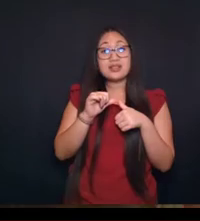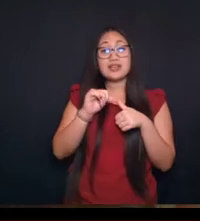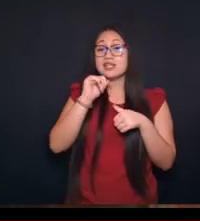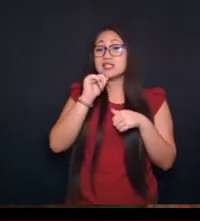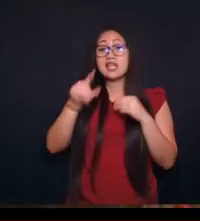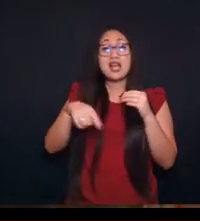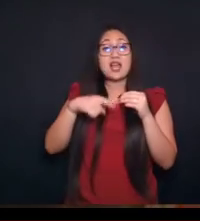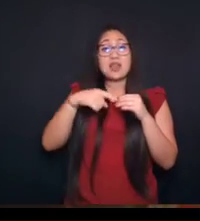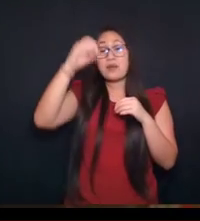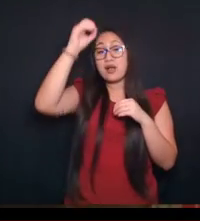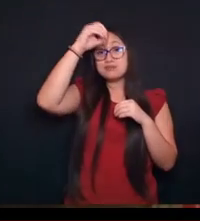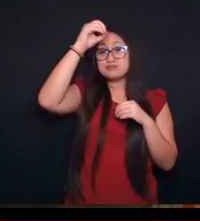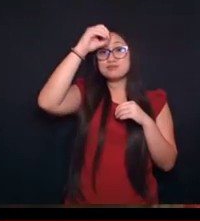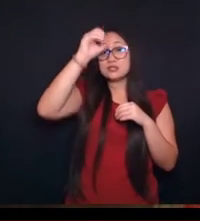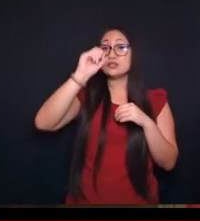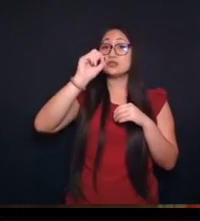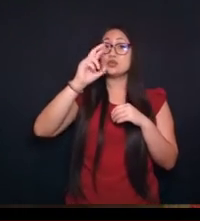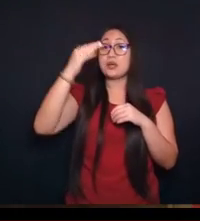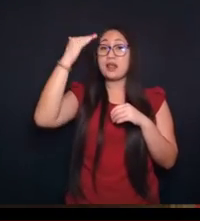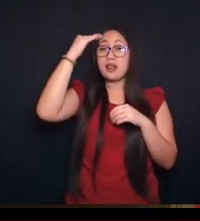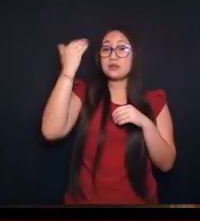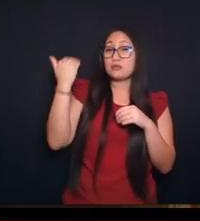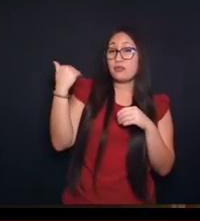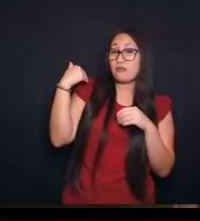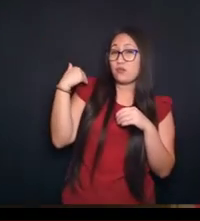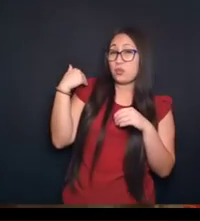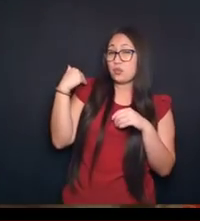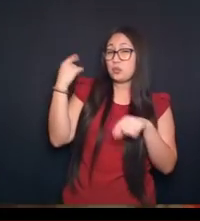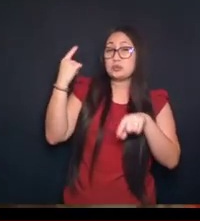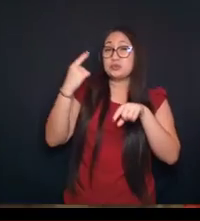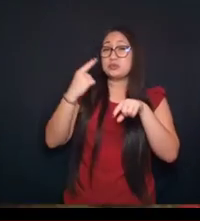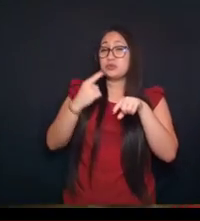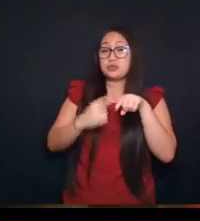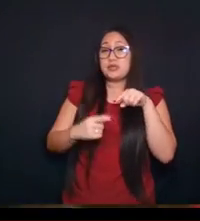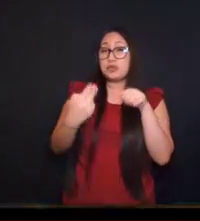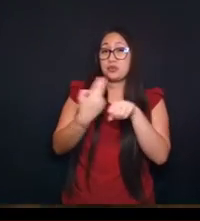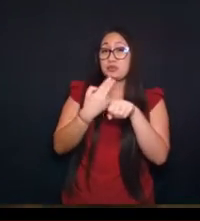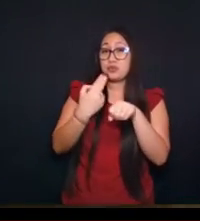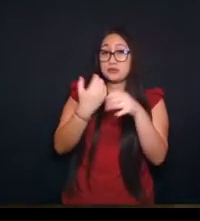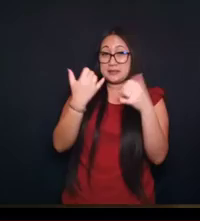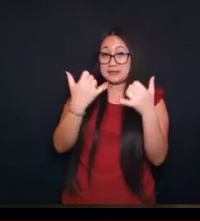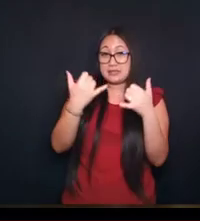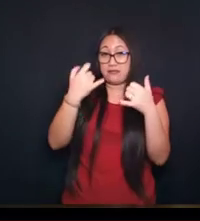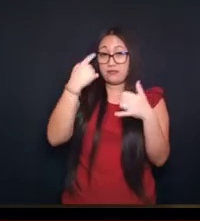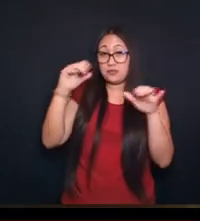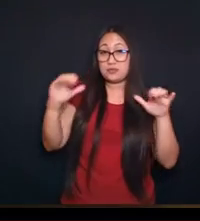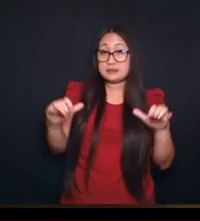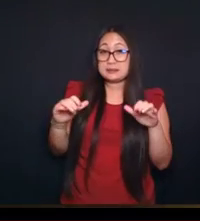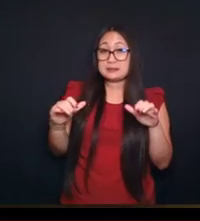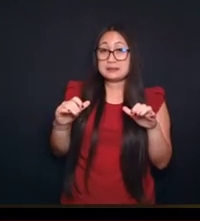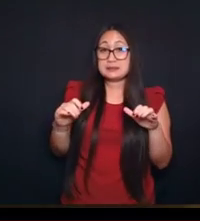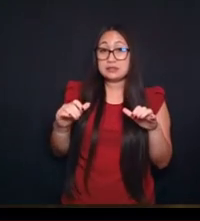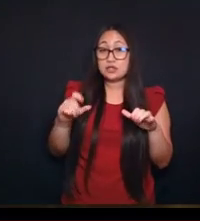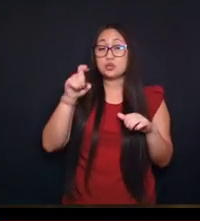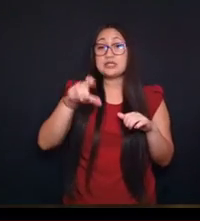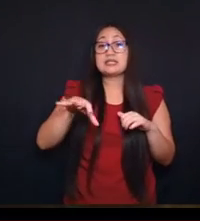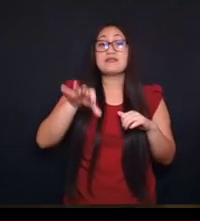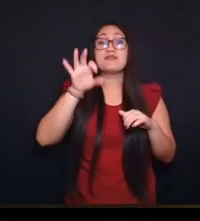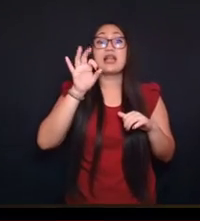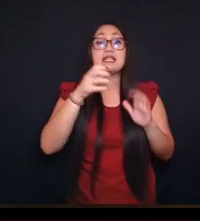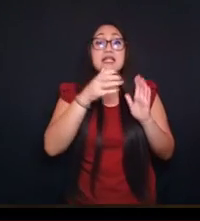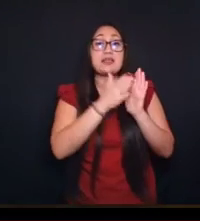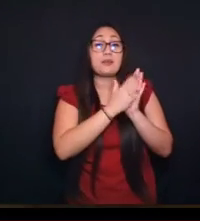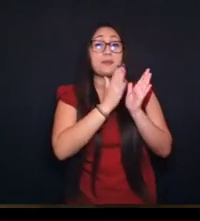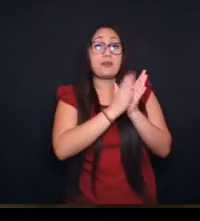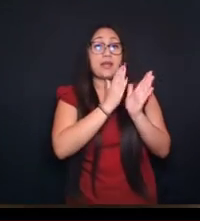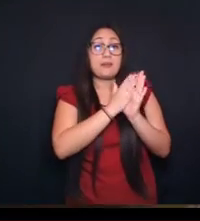and our prior knowledge. We can't bring any of that to the text. So you have to be able to find it in that passage to highlight it. It